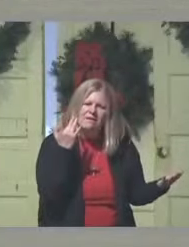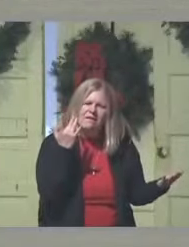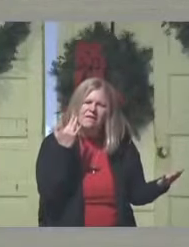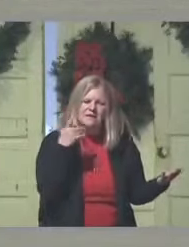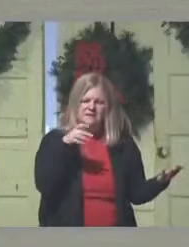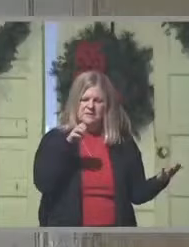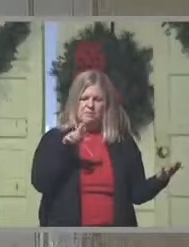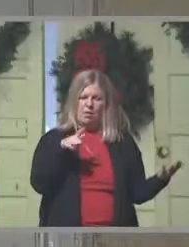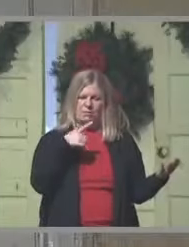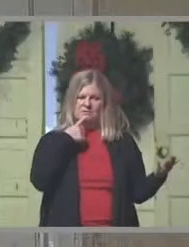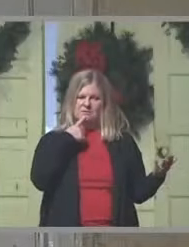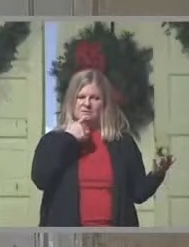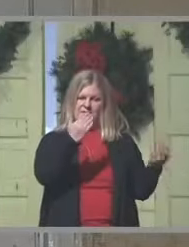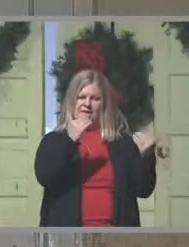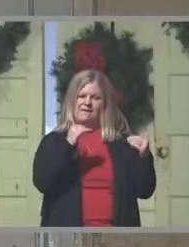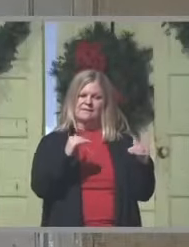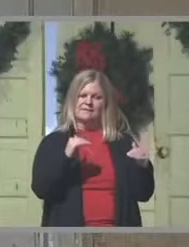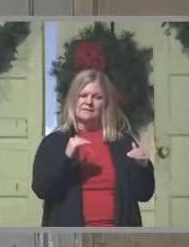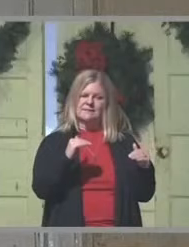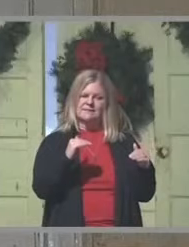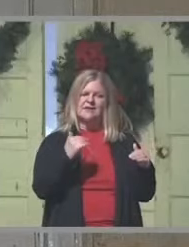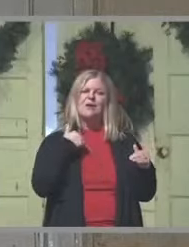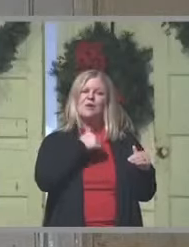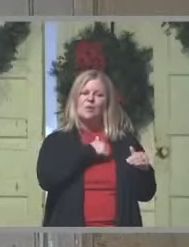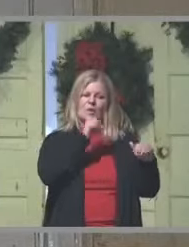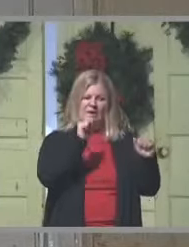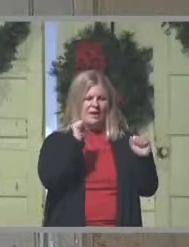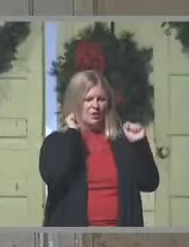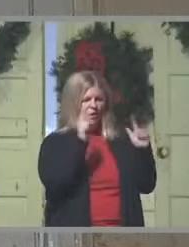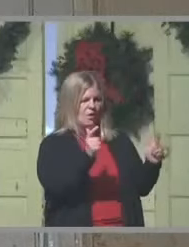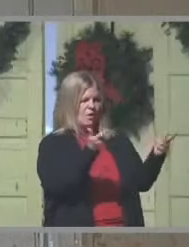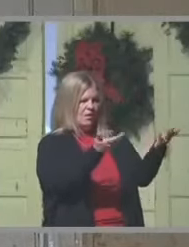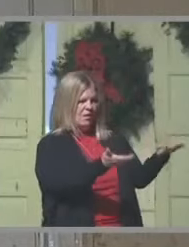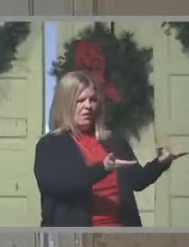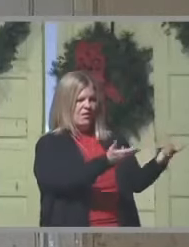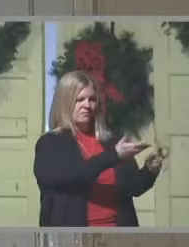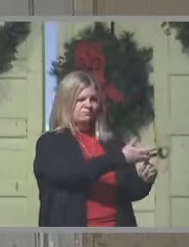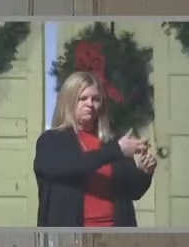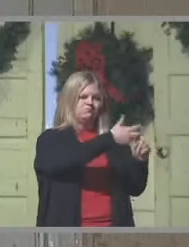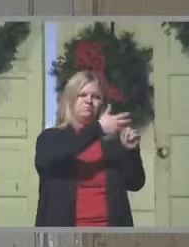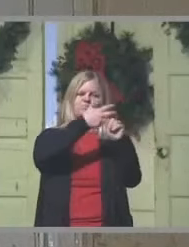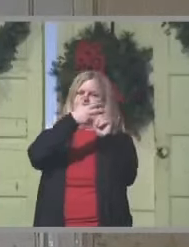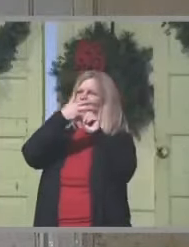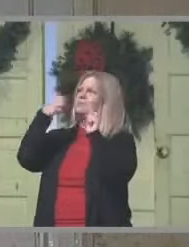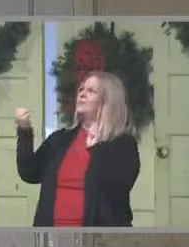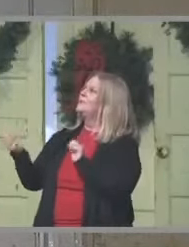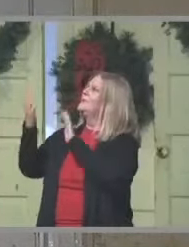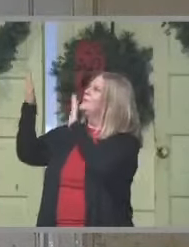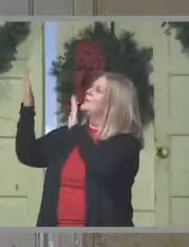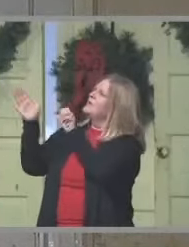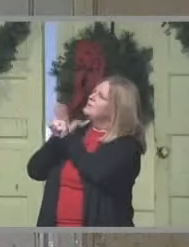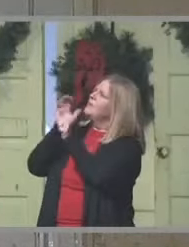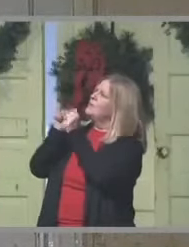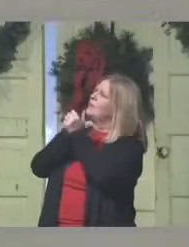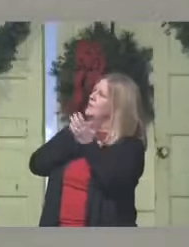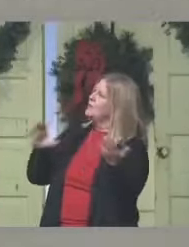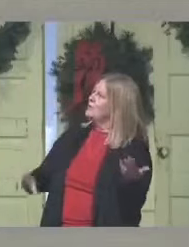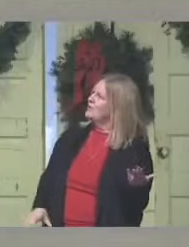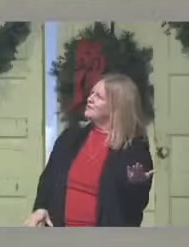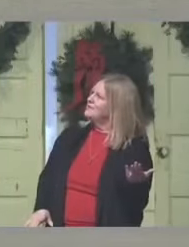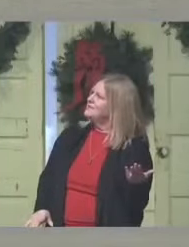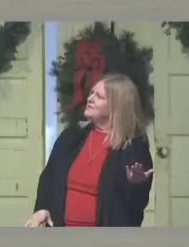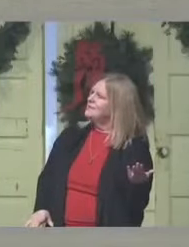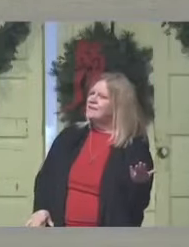as Paul writes next, so that we may present every man complete in Christ. Once